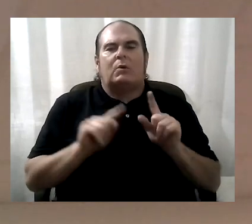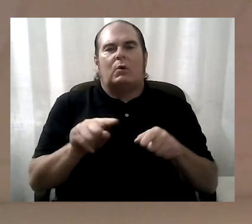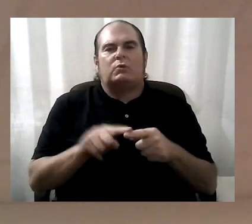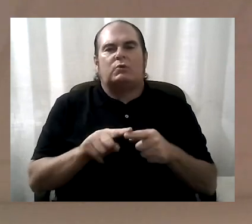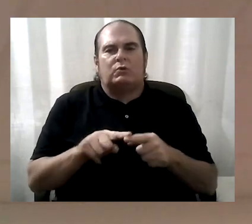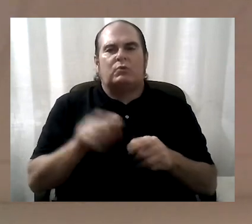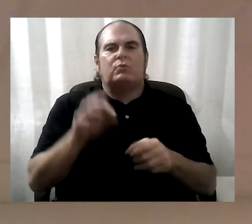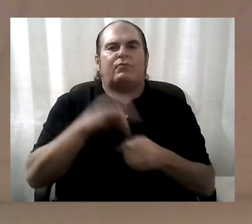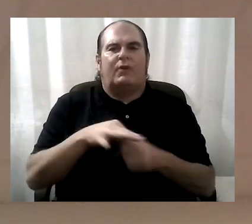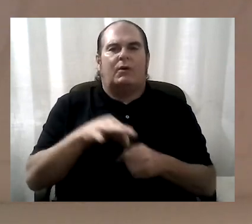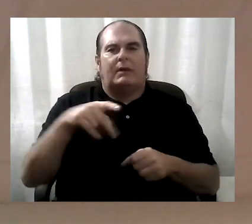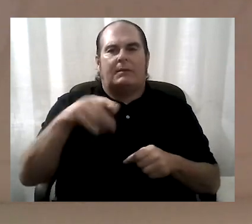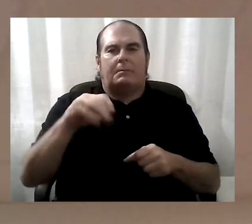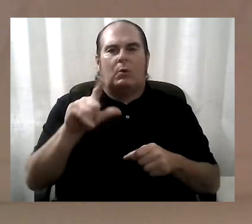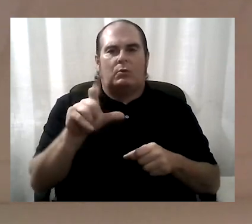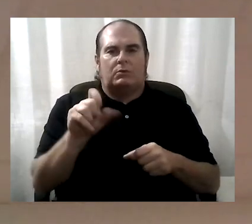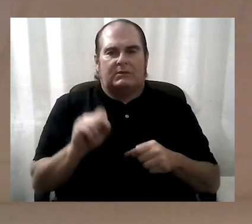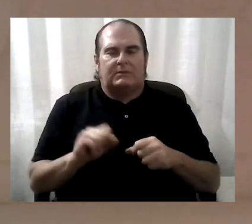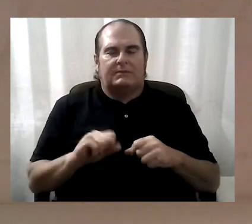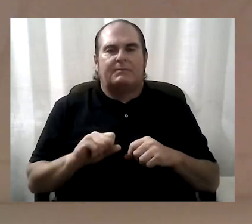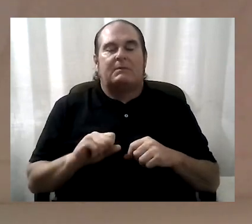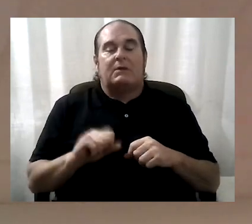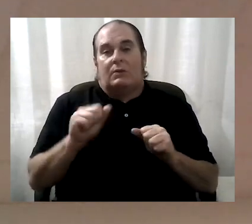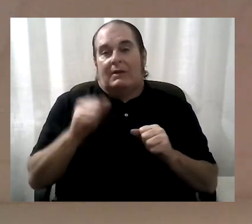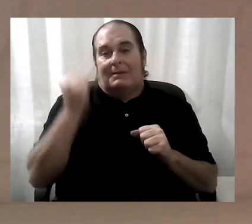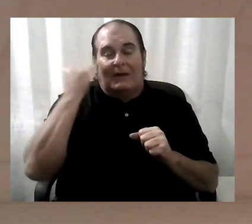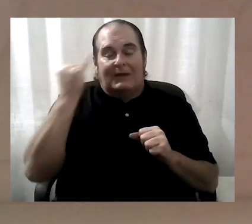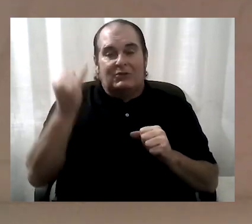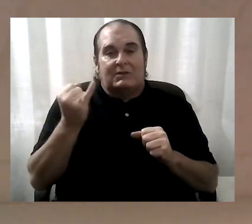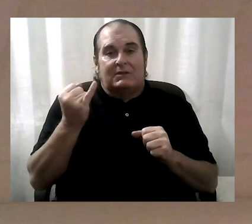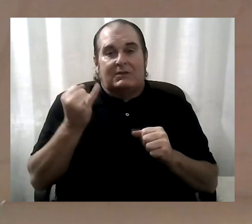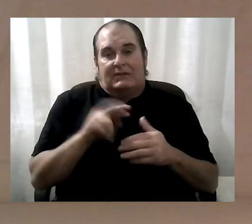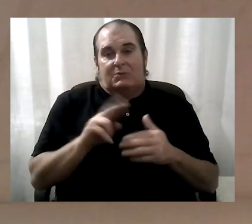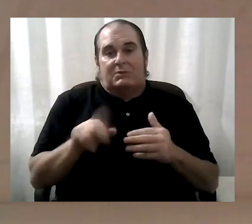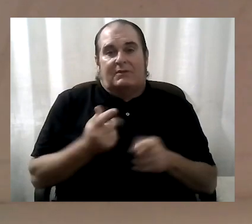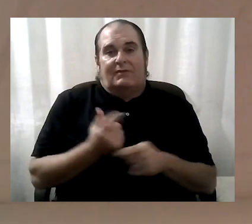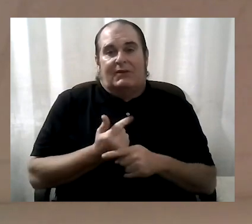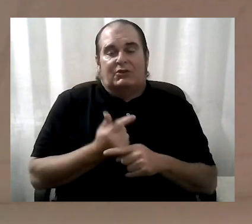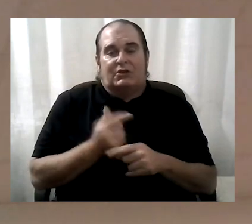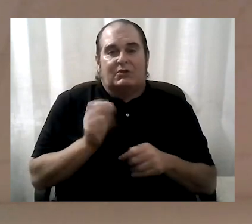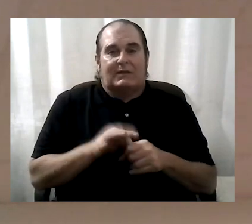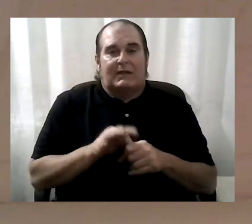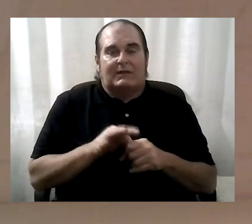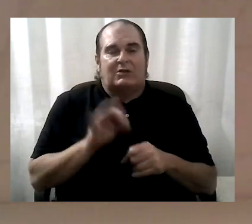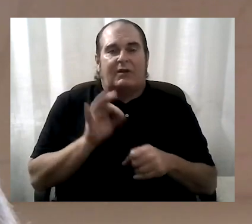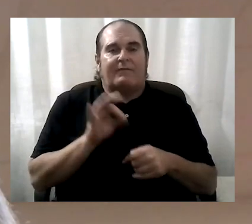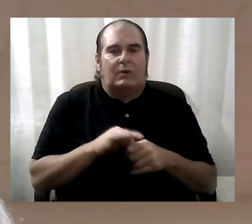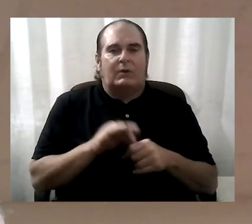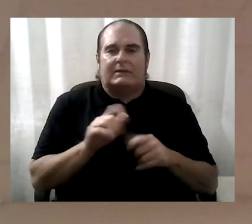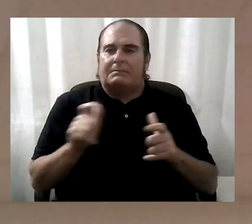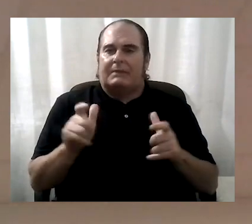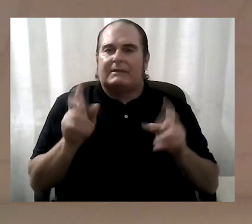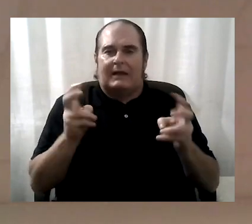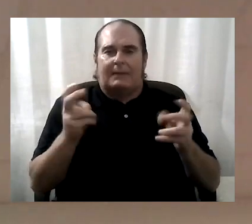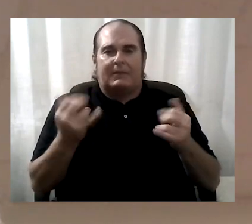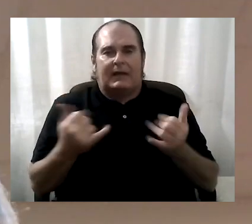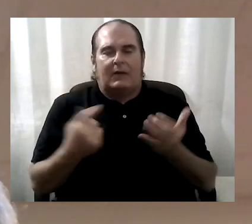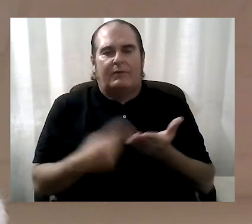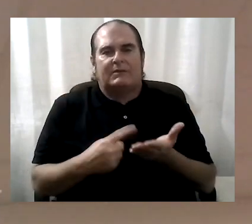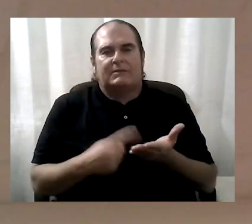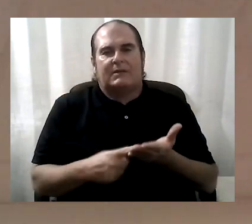imagine, as a result of last year's elections, voting has become a big topic of discussion for policymakers and